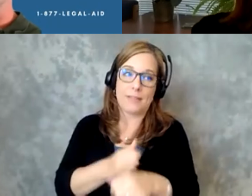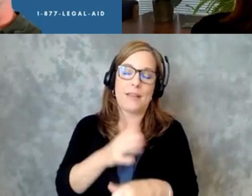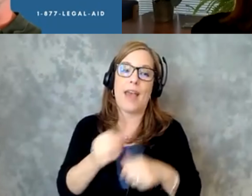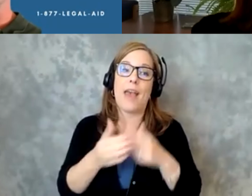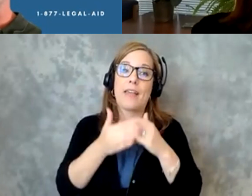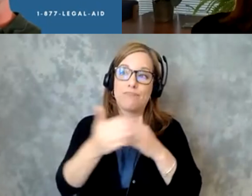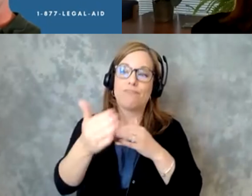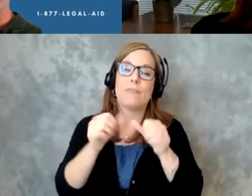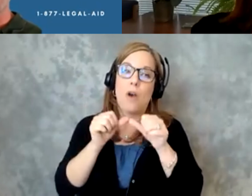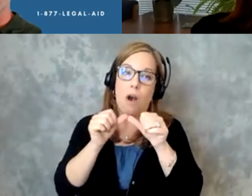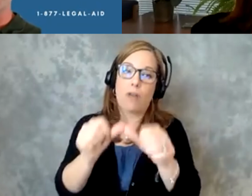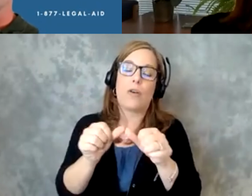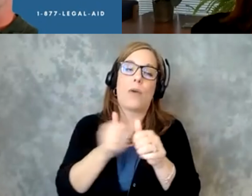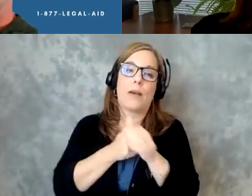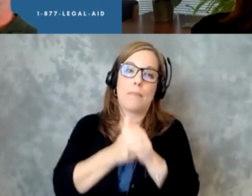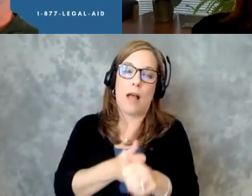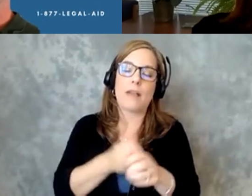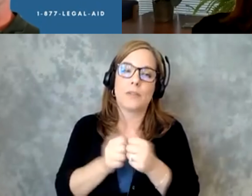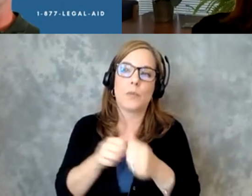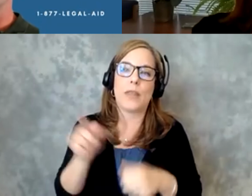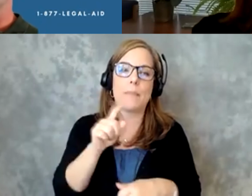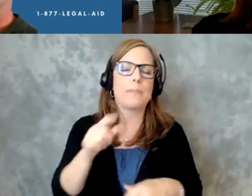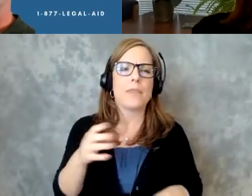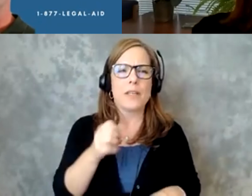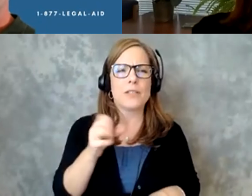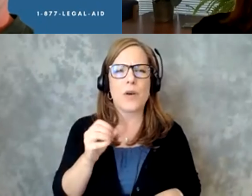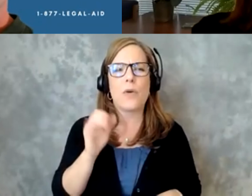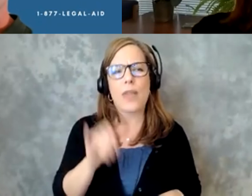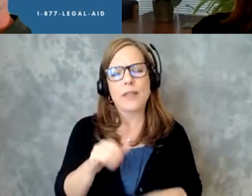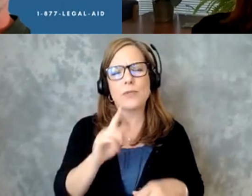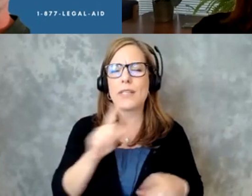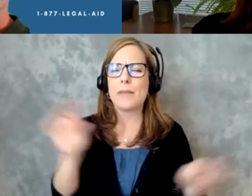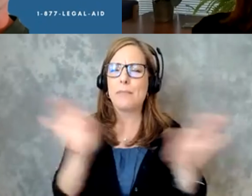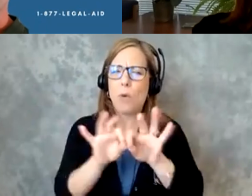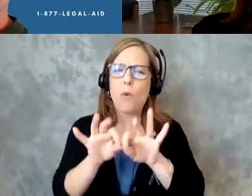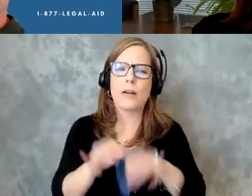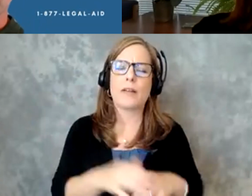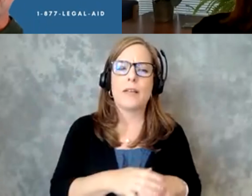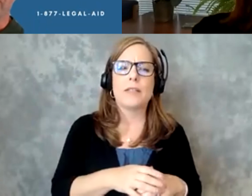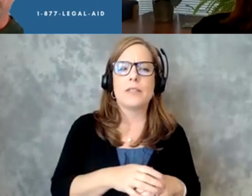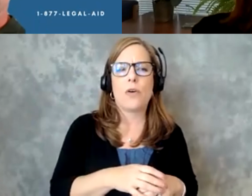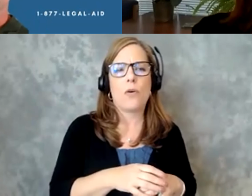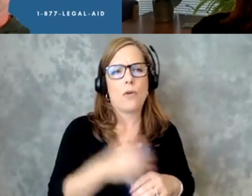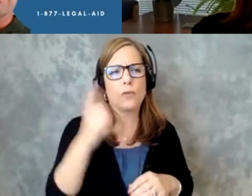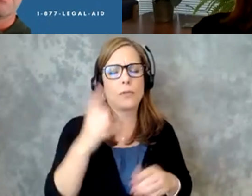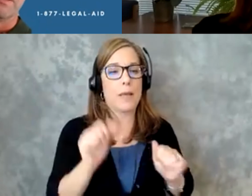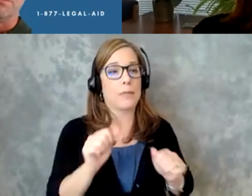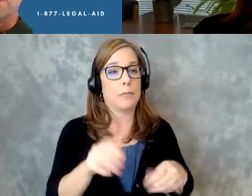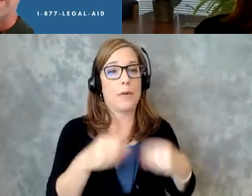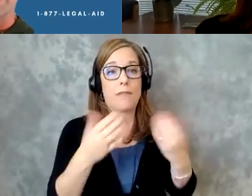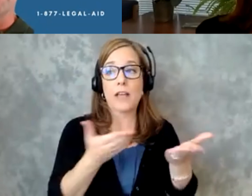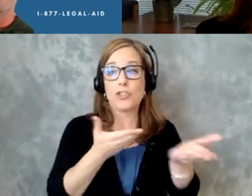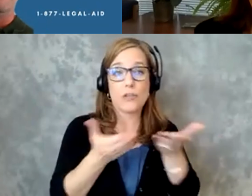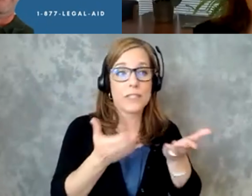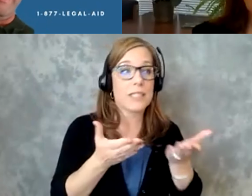those requirements. And that's really important. That's where the rubber meets the road with these services. And so for those front-facing services to be